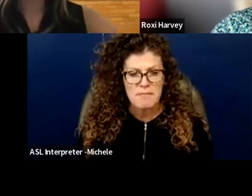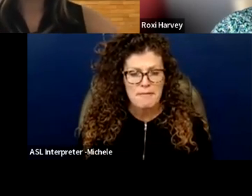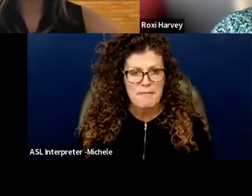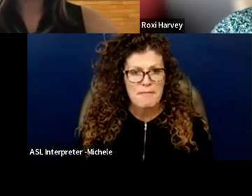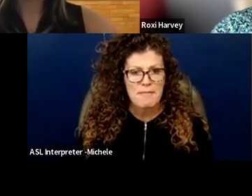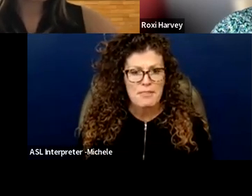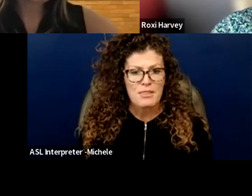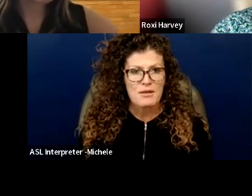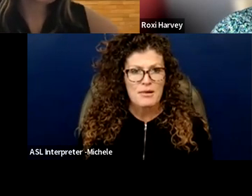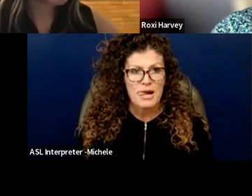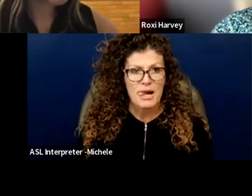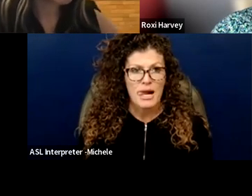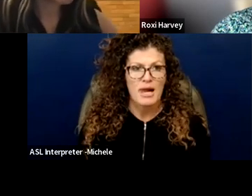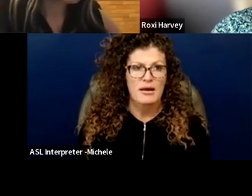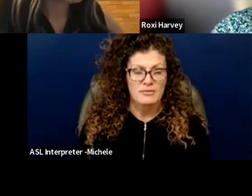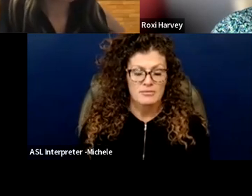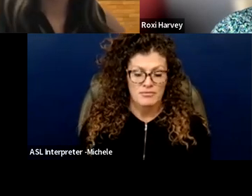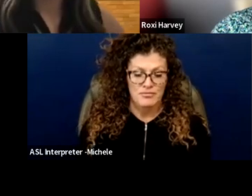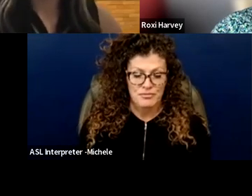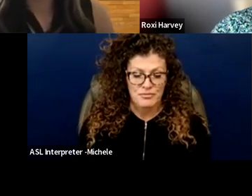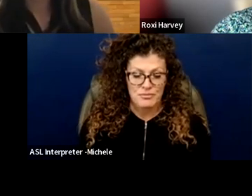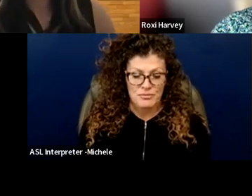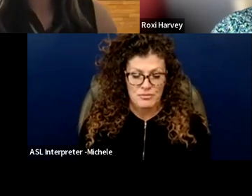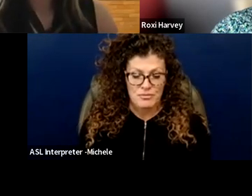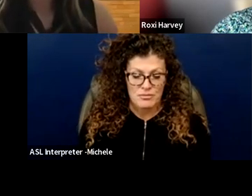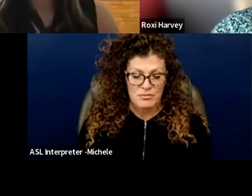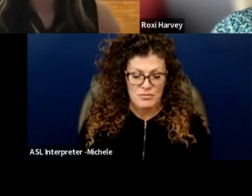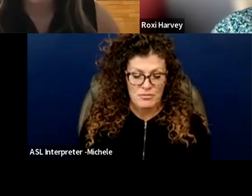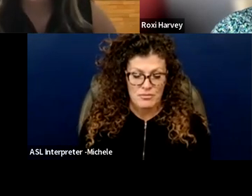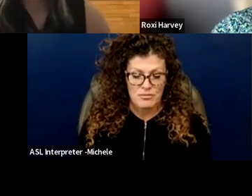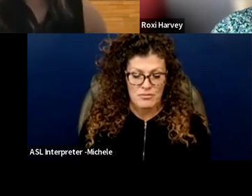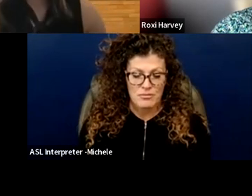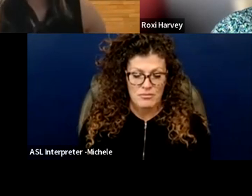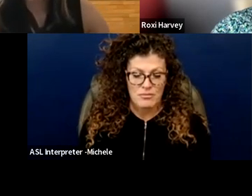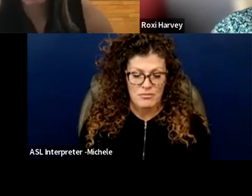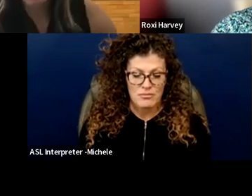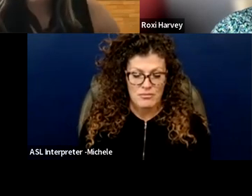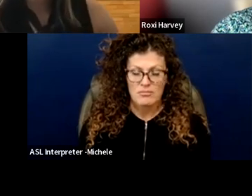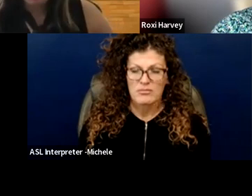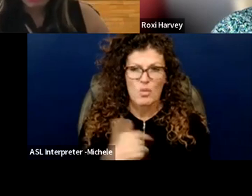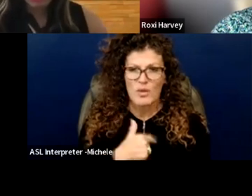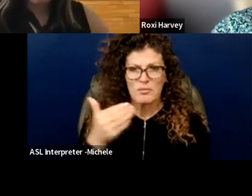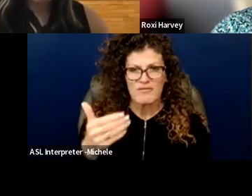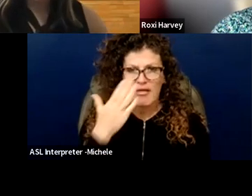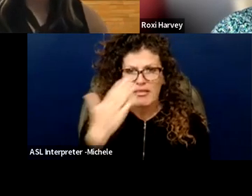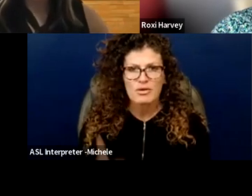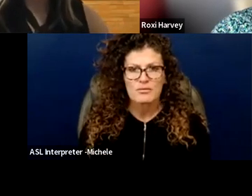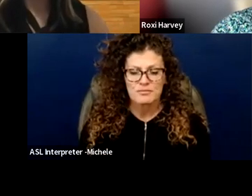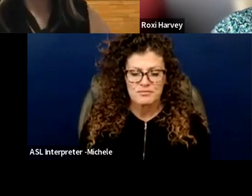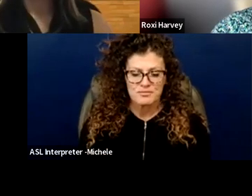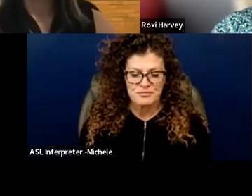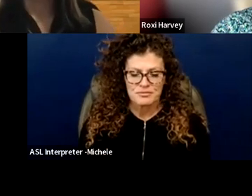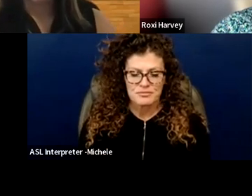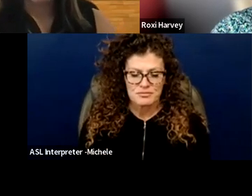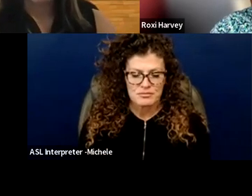No, I think that's fine. We can move on. Thank you. Thank you, Jessica.